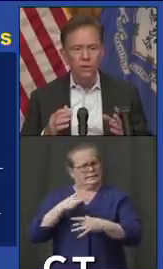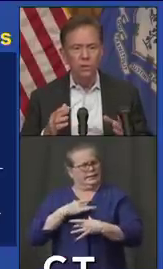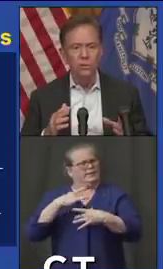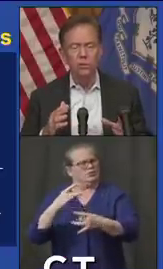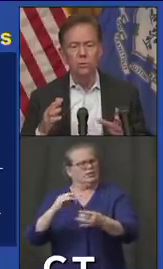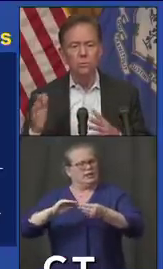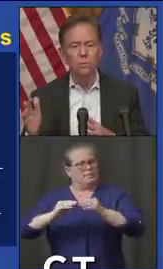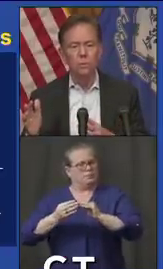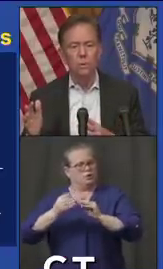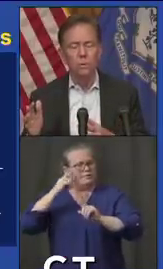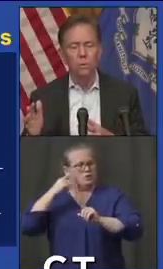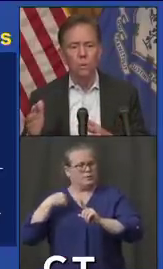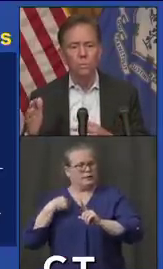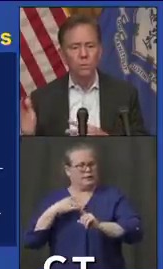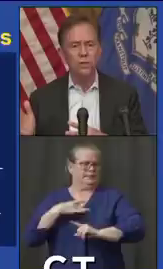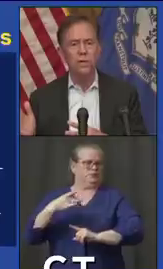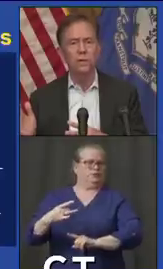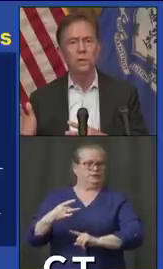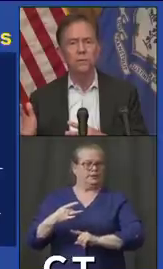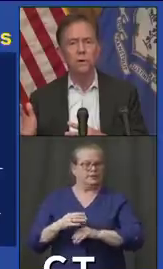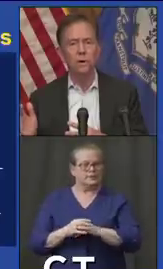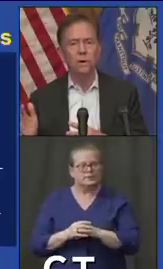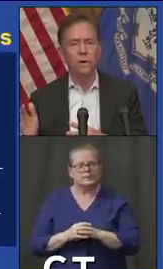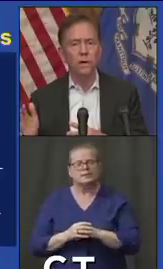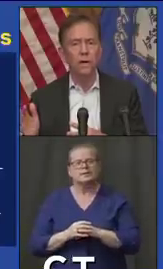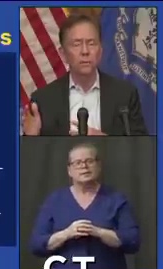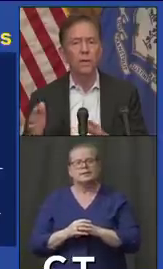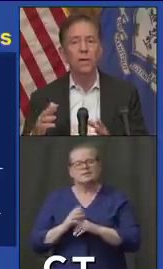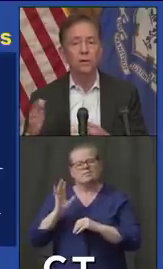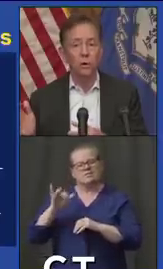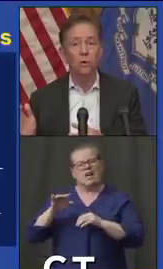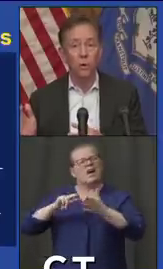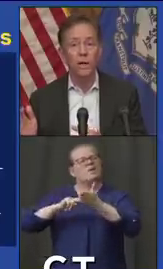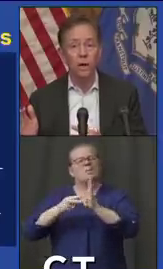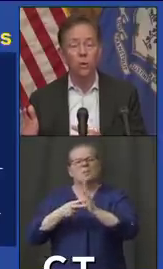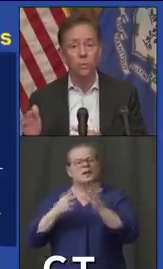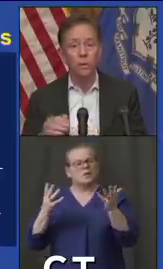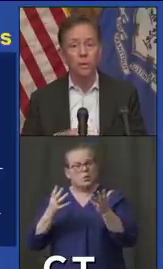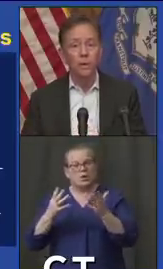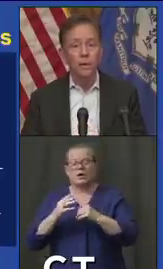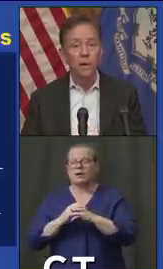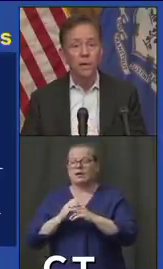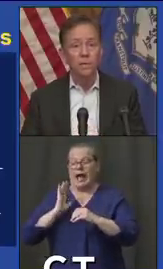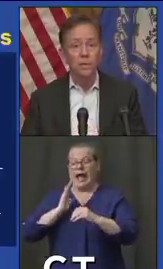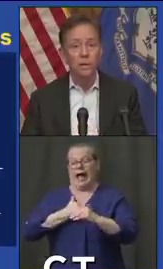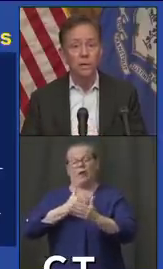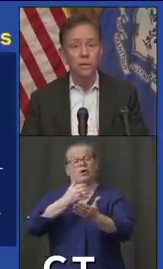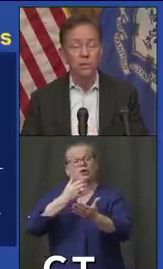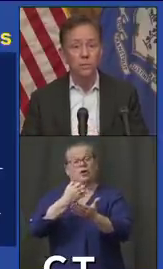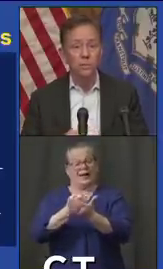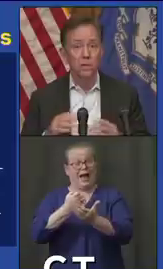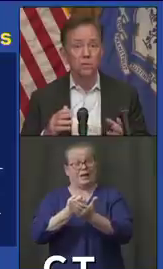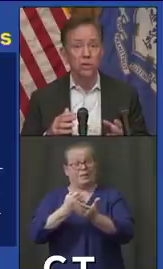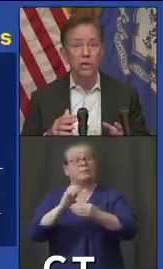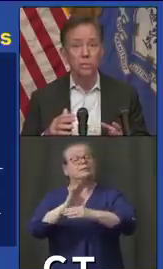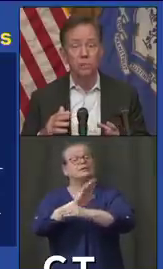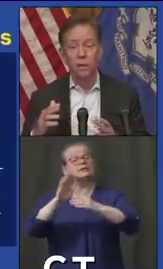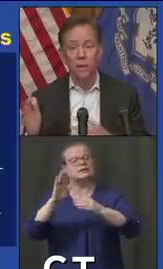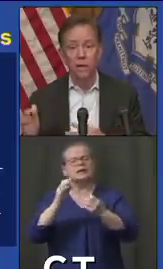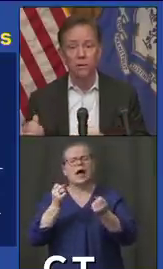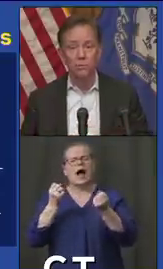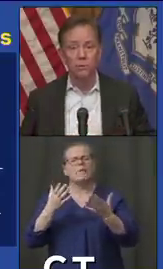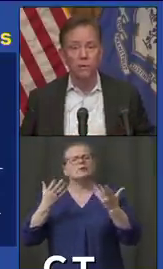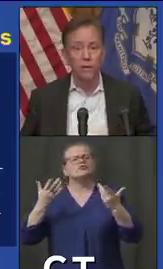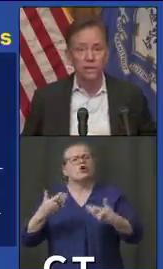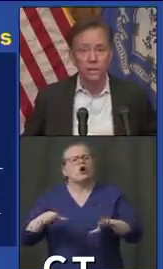This shows you what percent of our economy is already open and as a percent of GDP